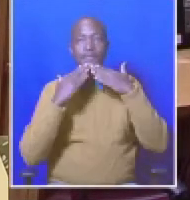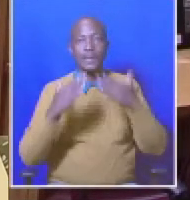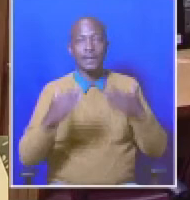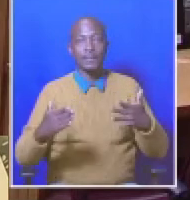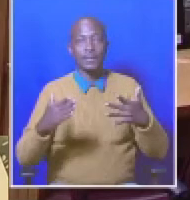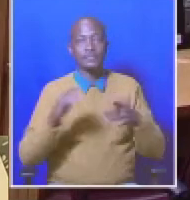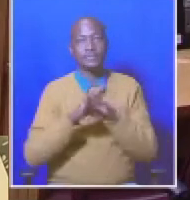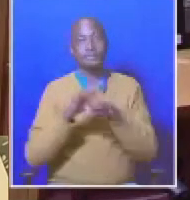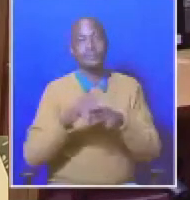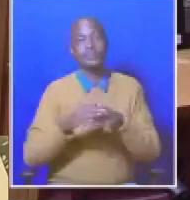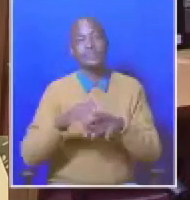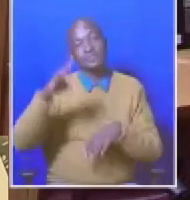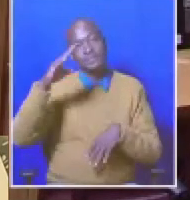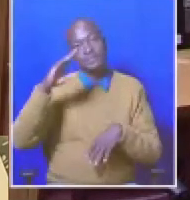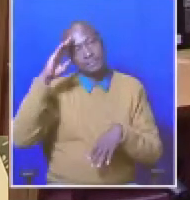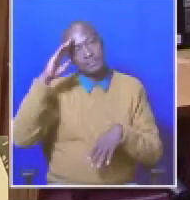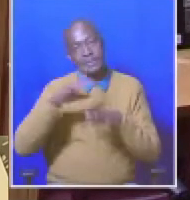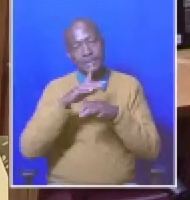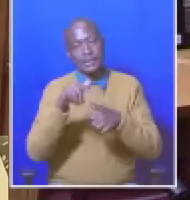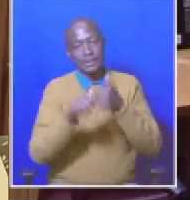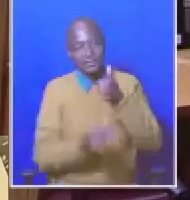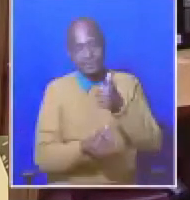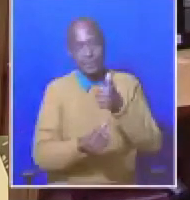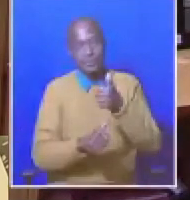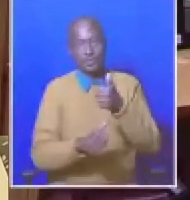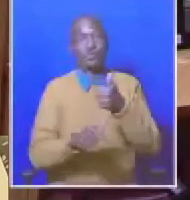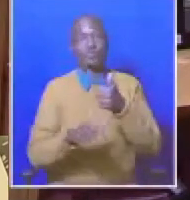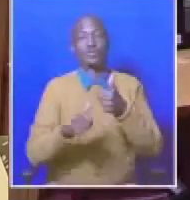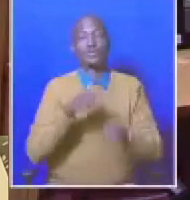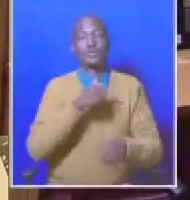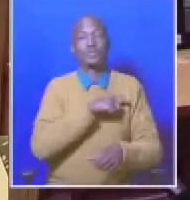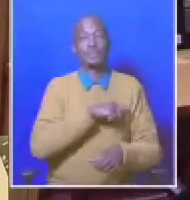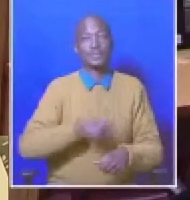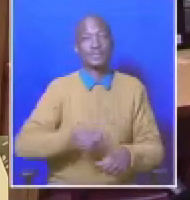Ngibingelele usekela mongameli baba.